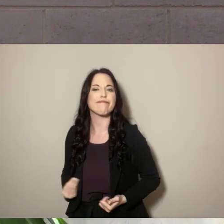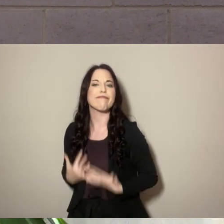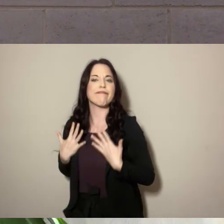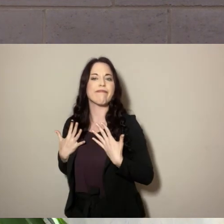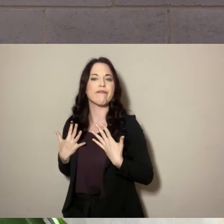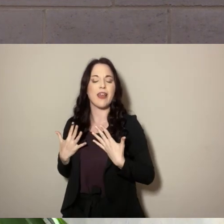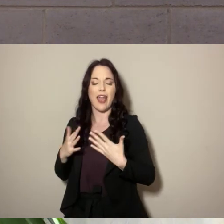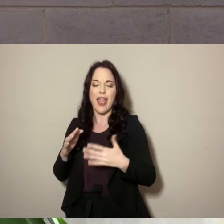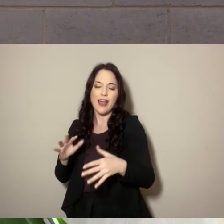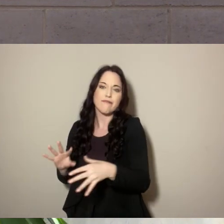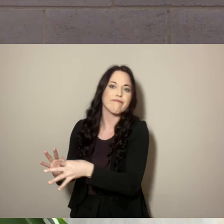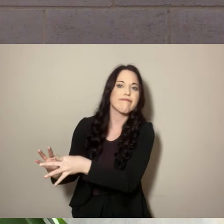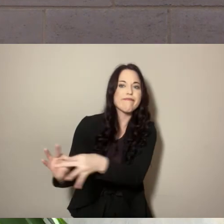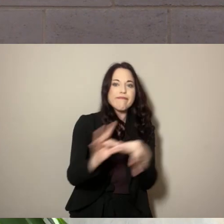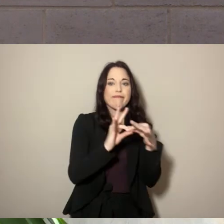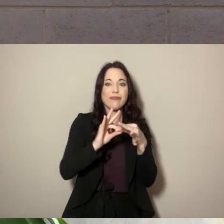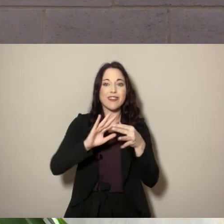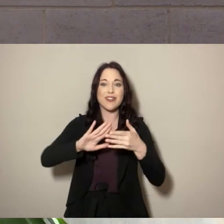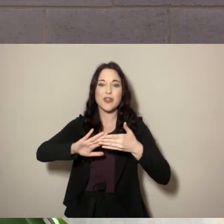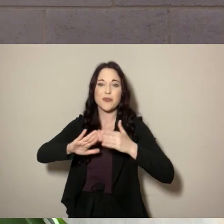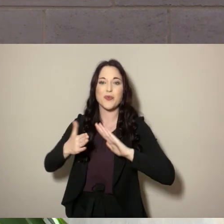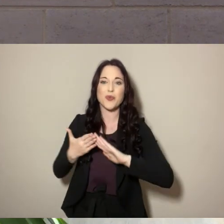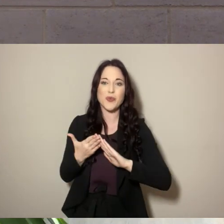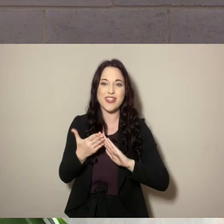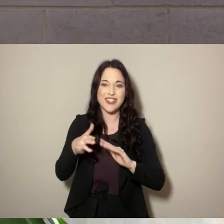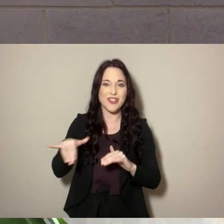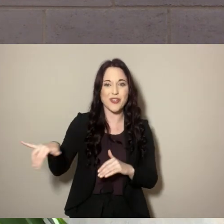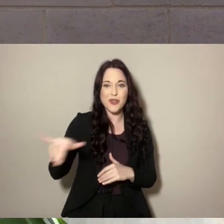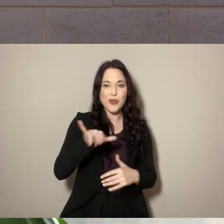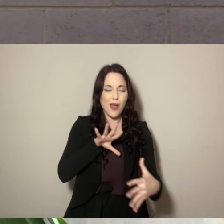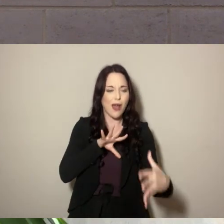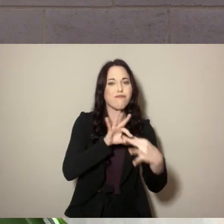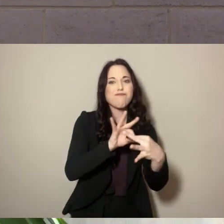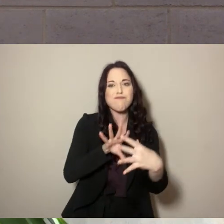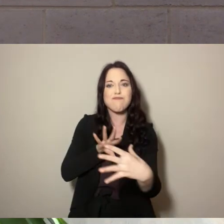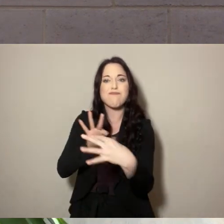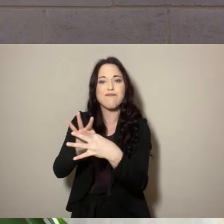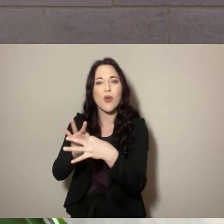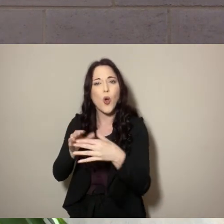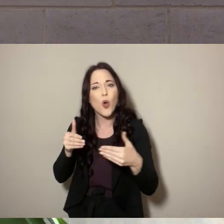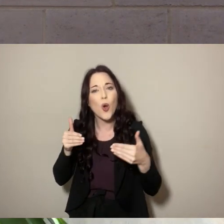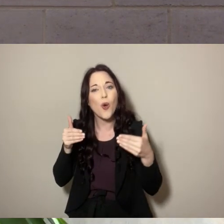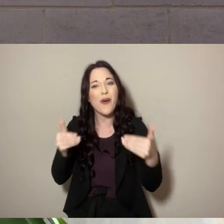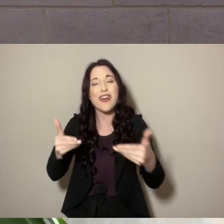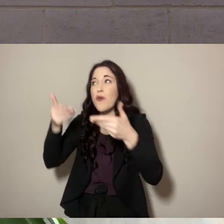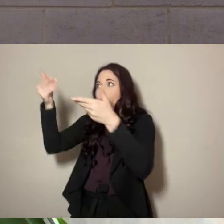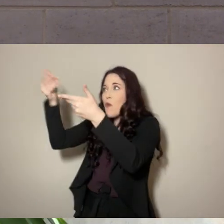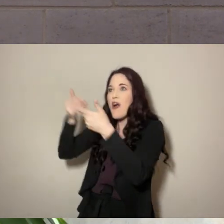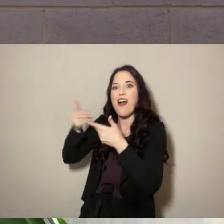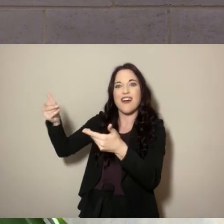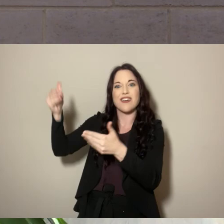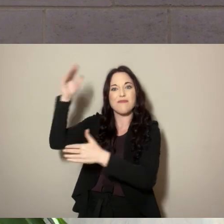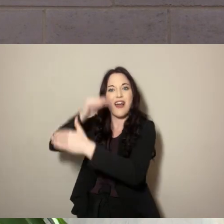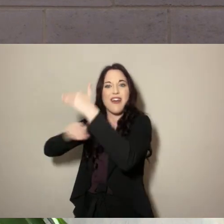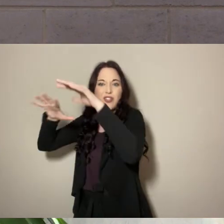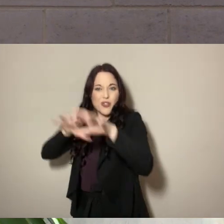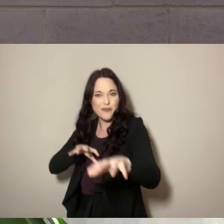Go and bring heaven to earth every day in the name of God our Creator, Jesus Christ our